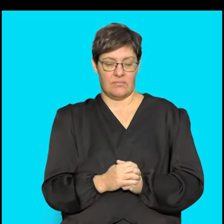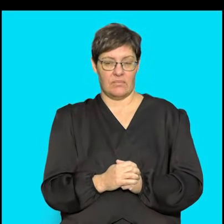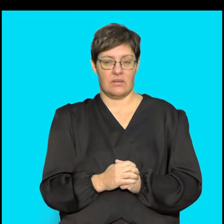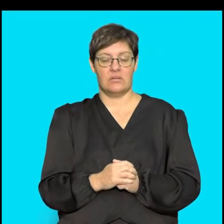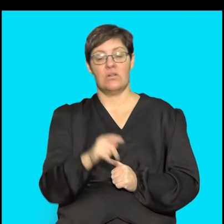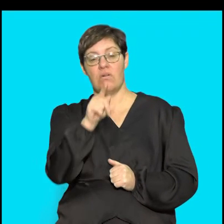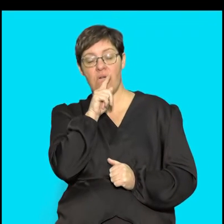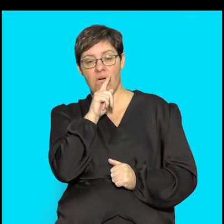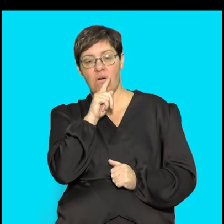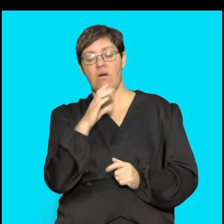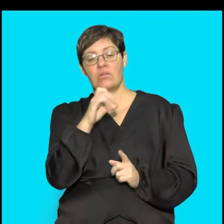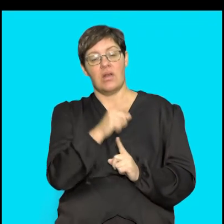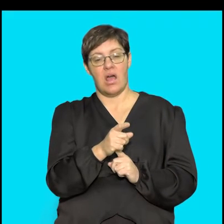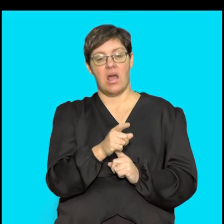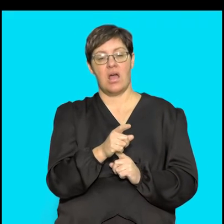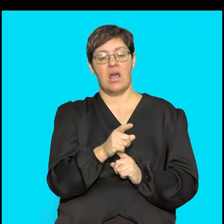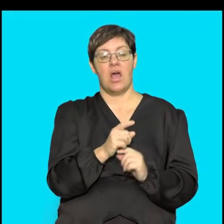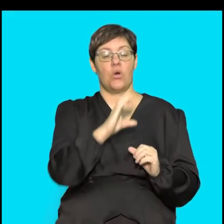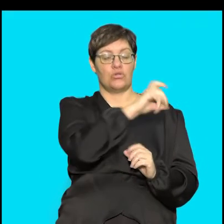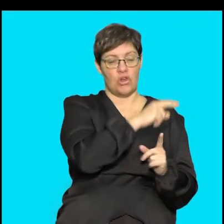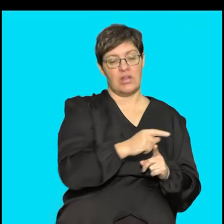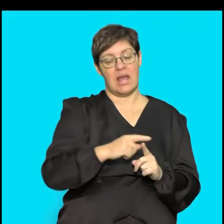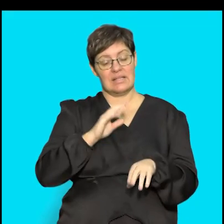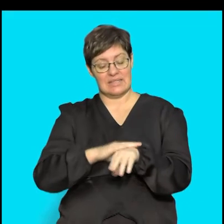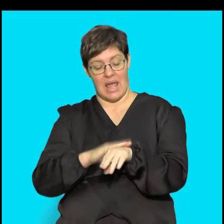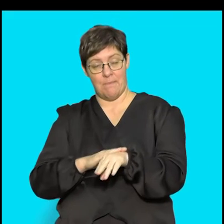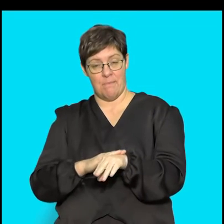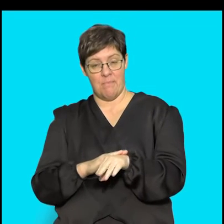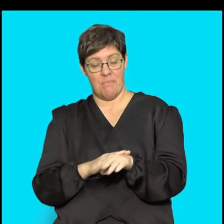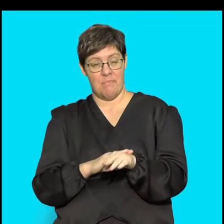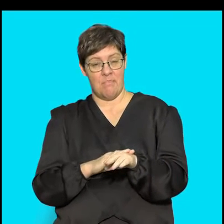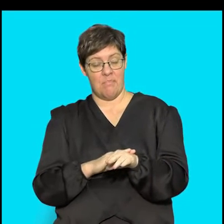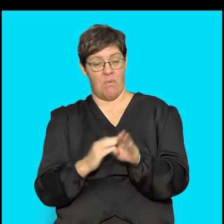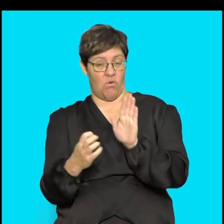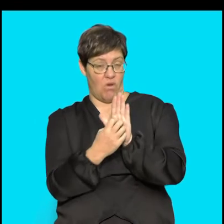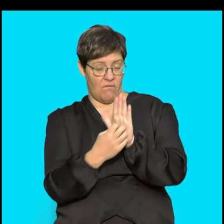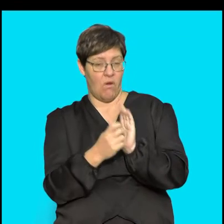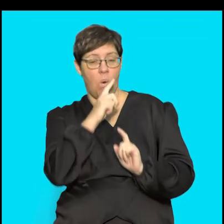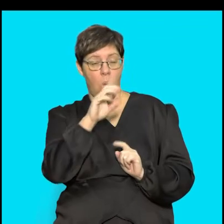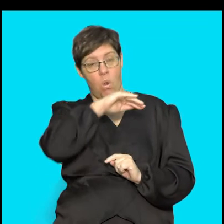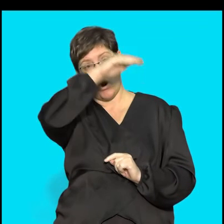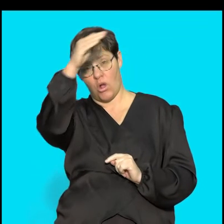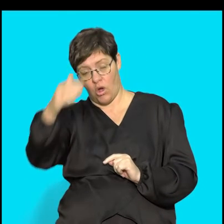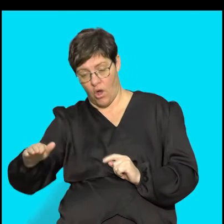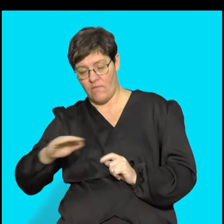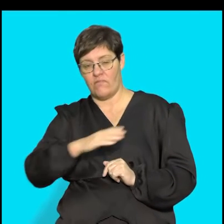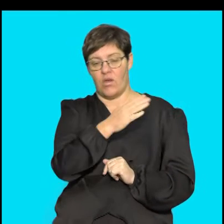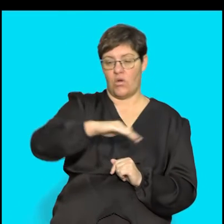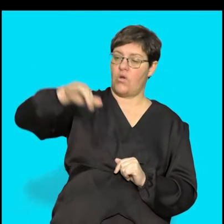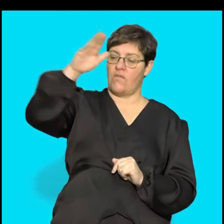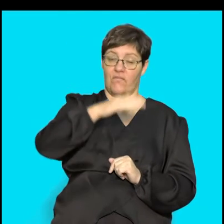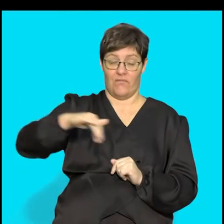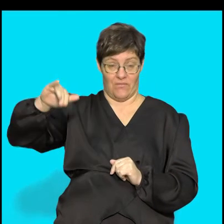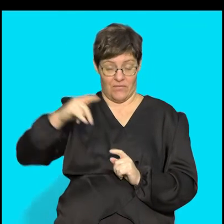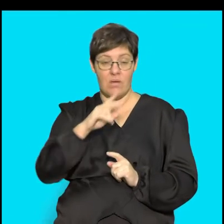So, the feature on your concentration versus time graph is all lines are curved. We will see that an increase in